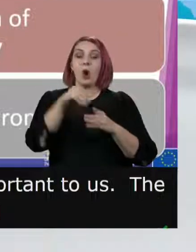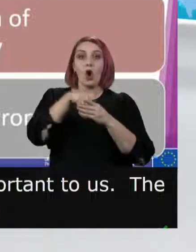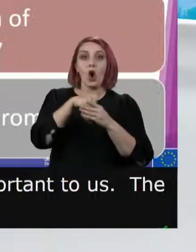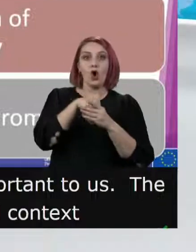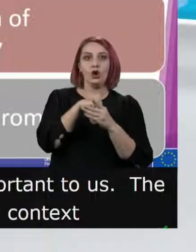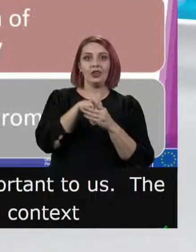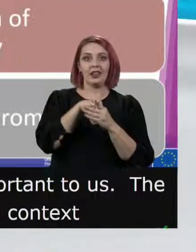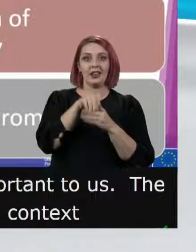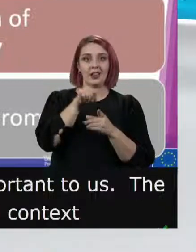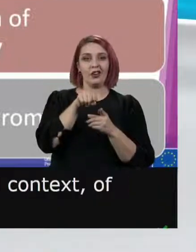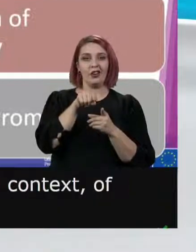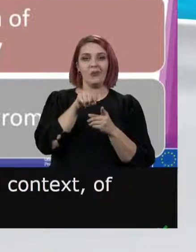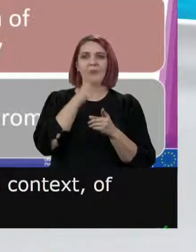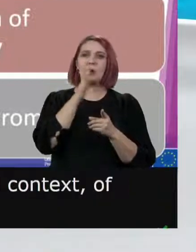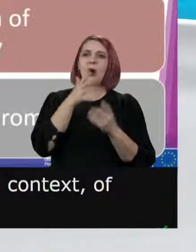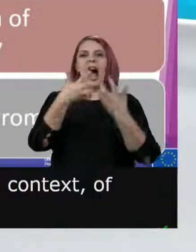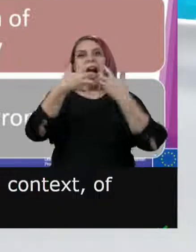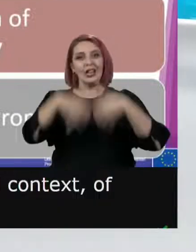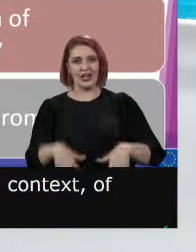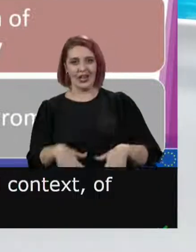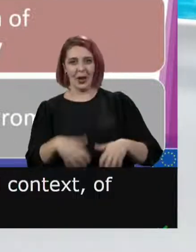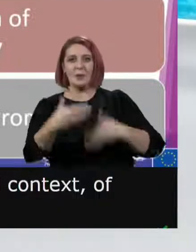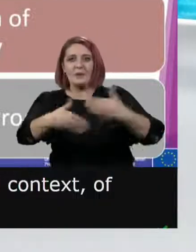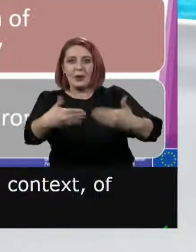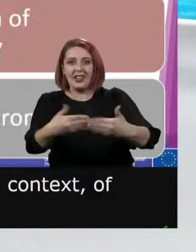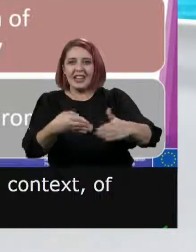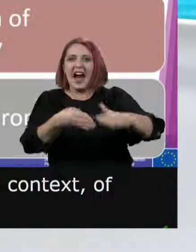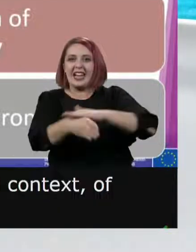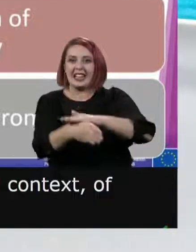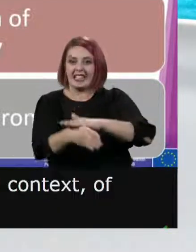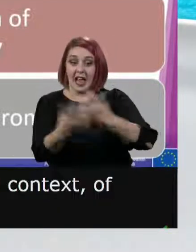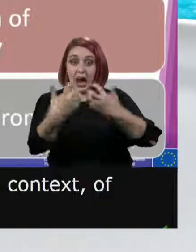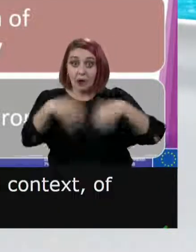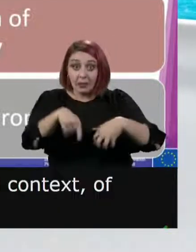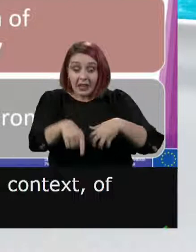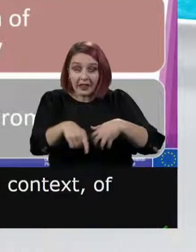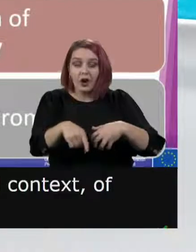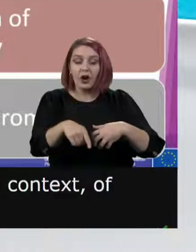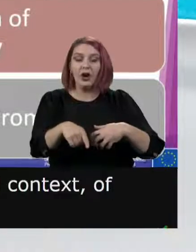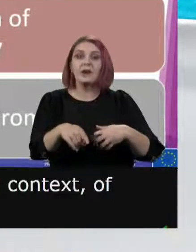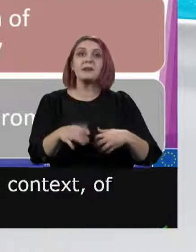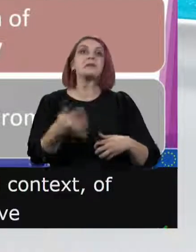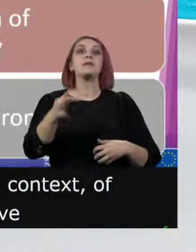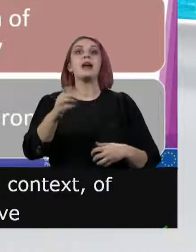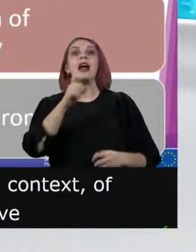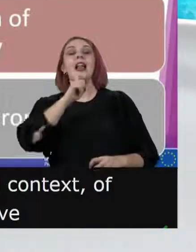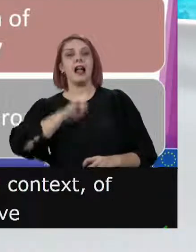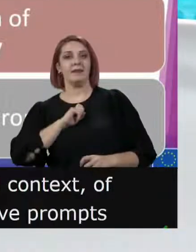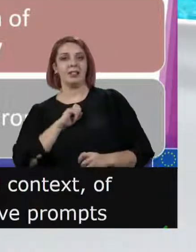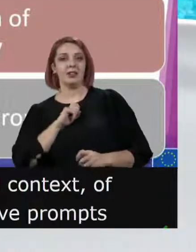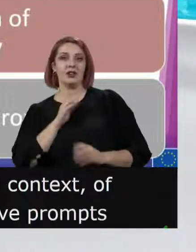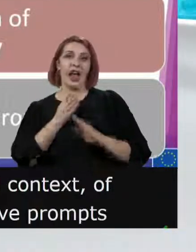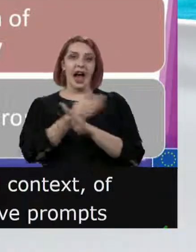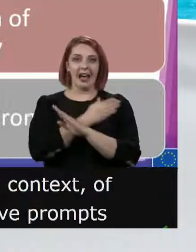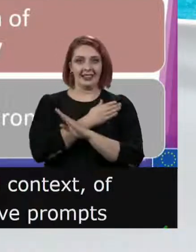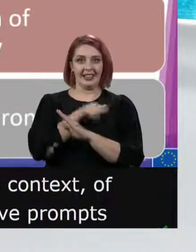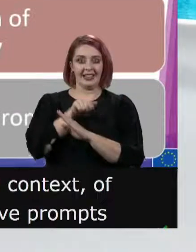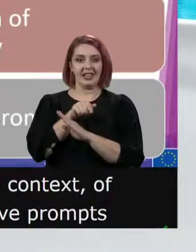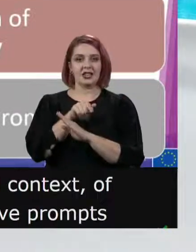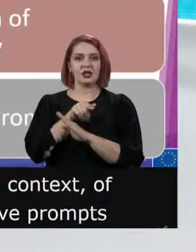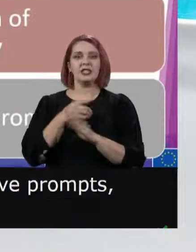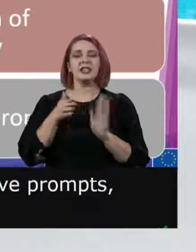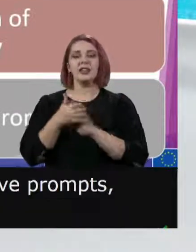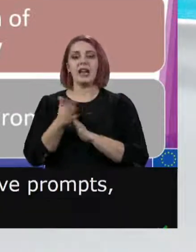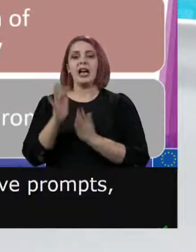automation of accessibility processes and predictive prompts, anticipating our needs and